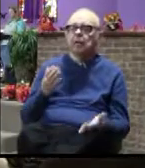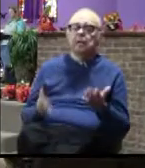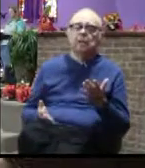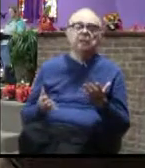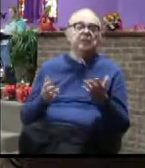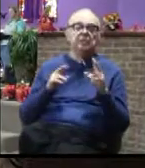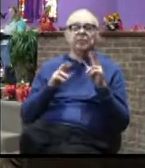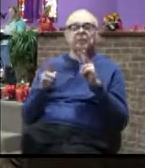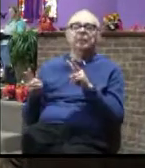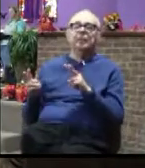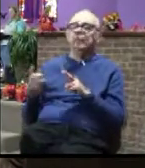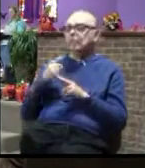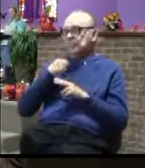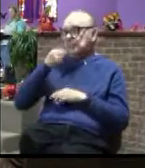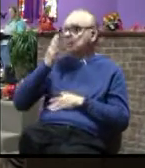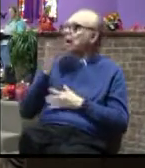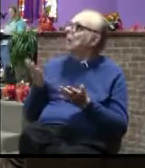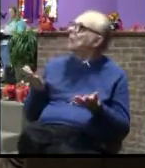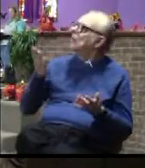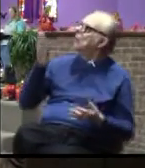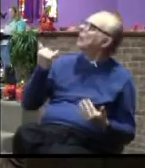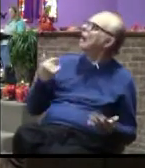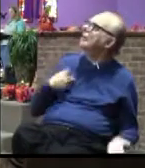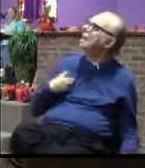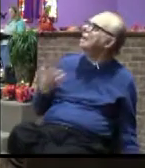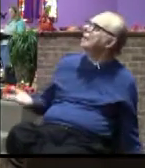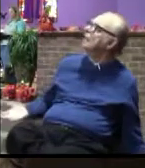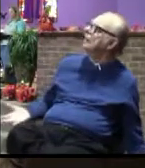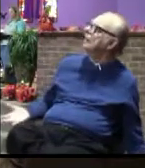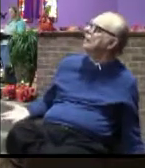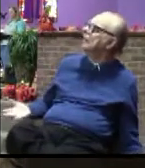and you're probably going to look and you're going to say God why